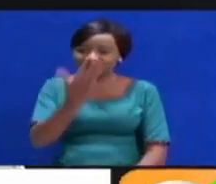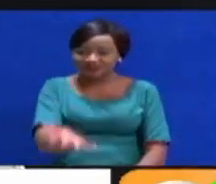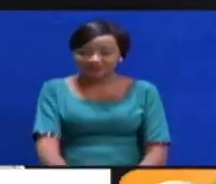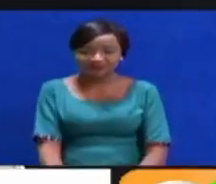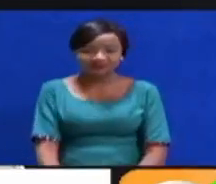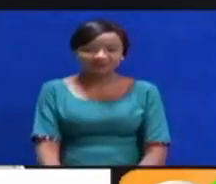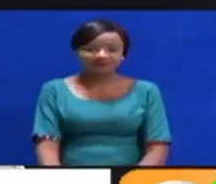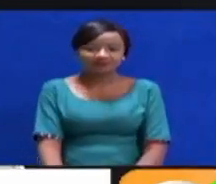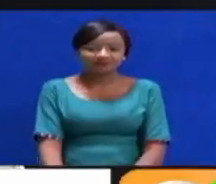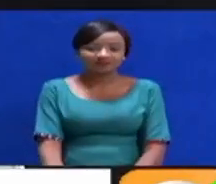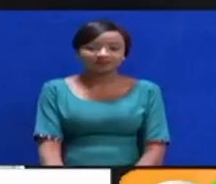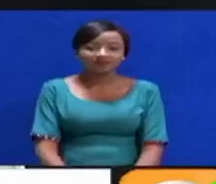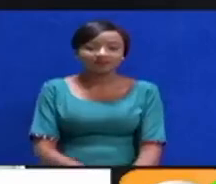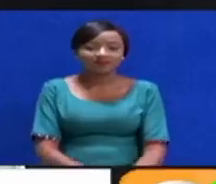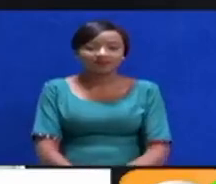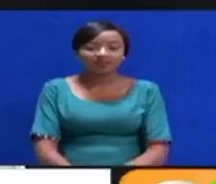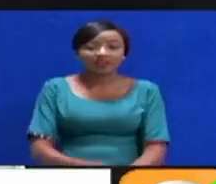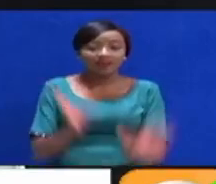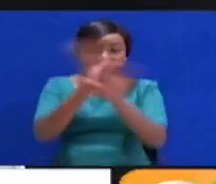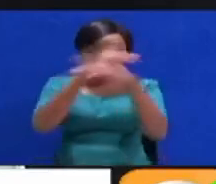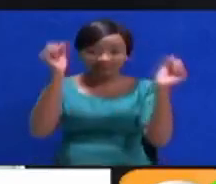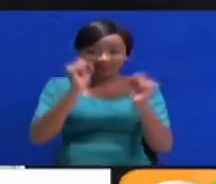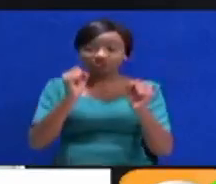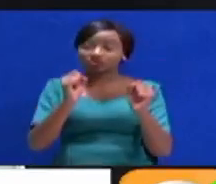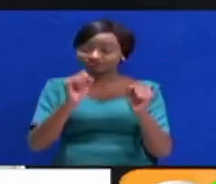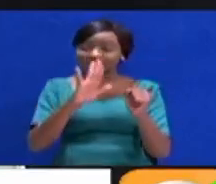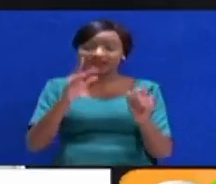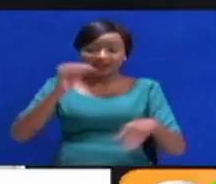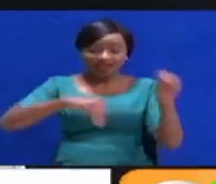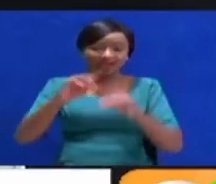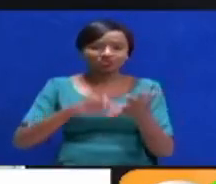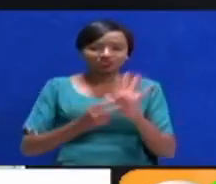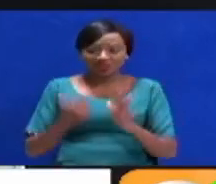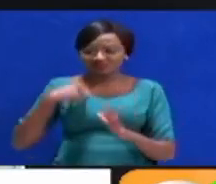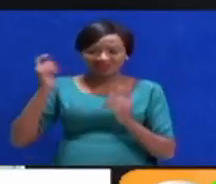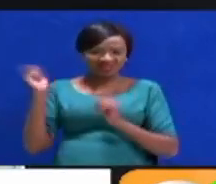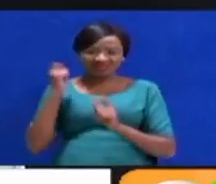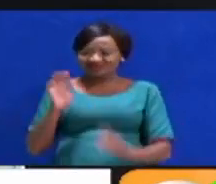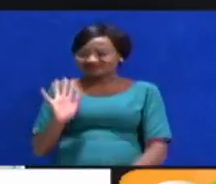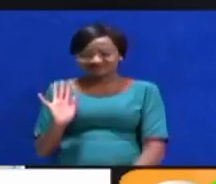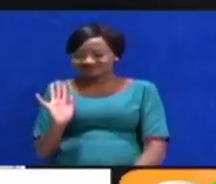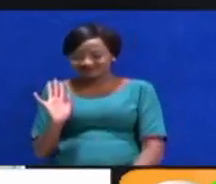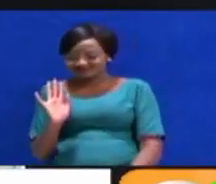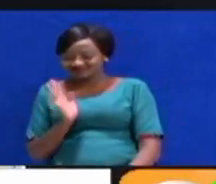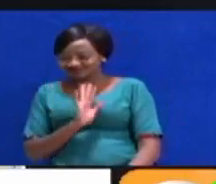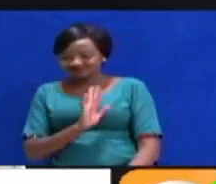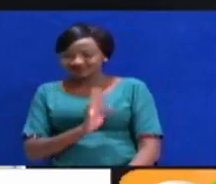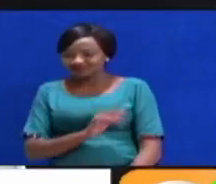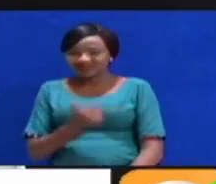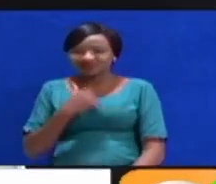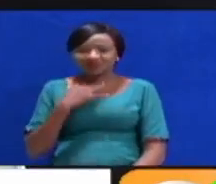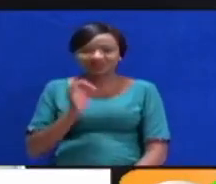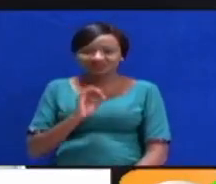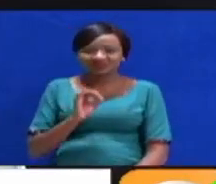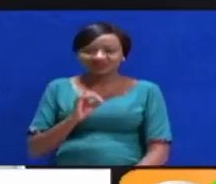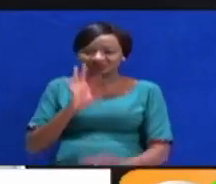elections. When it comes to presidential elections, an ordinary Kenyan would rather not exercise self-rule, but instead wait for